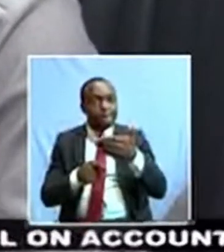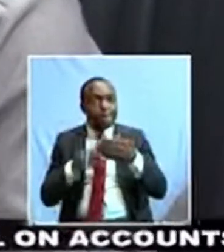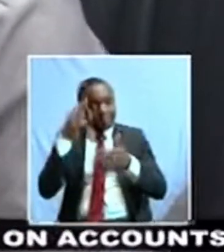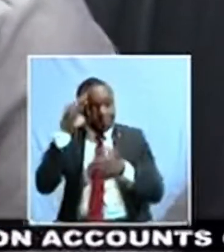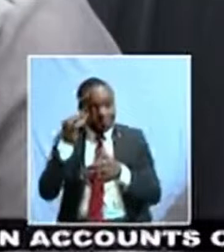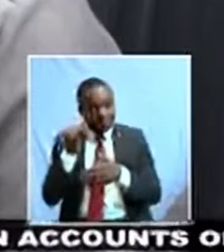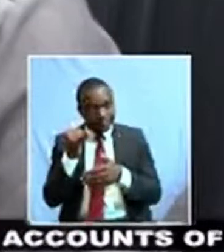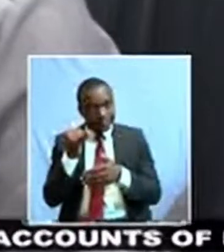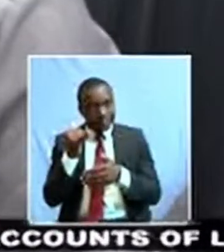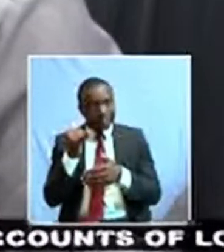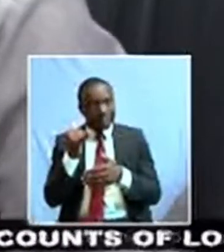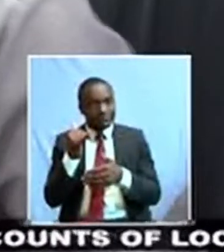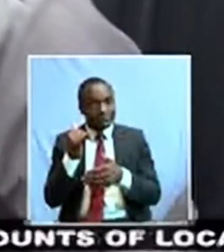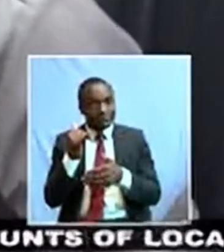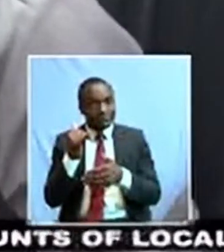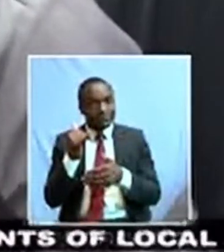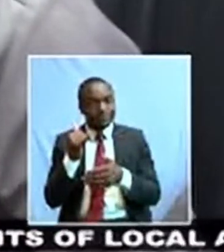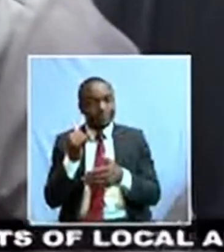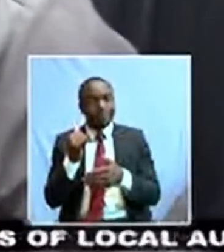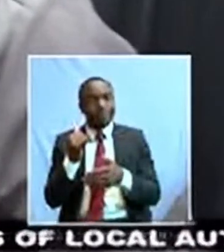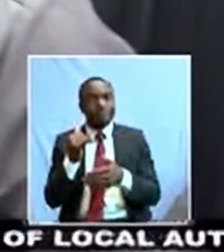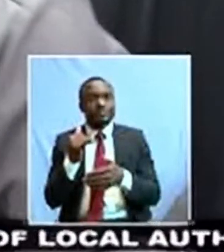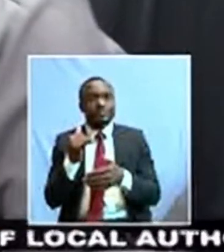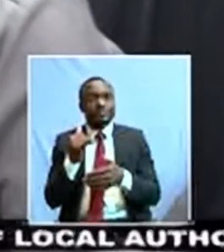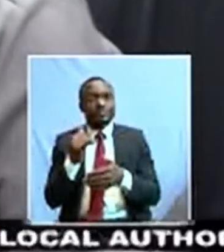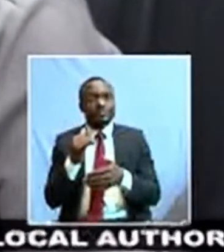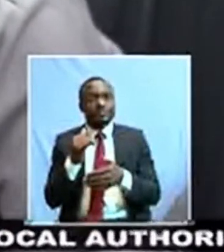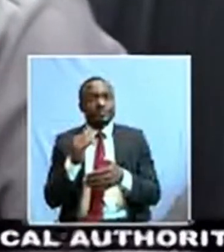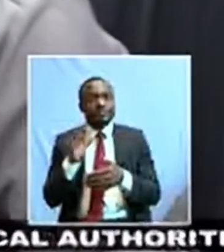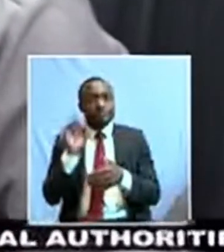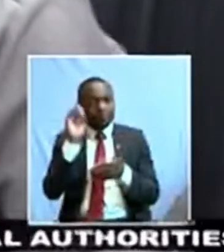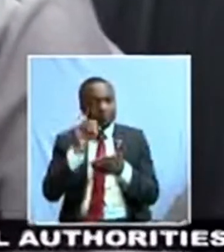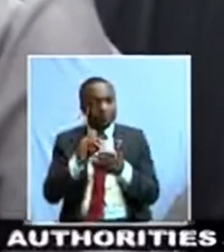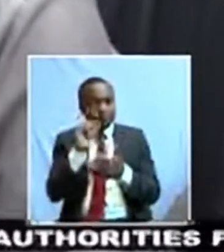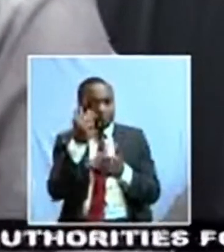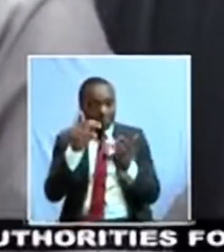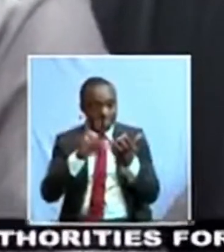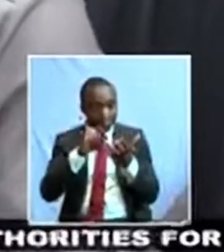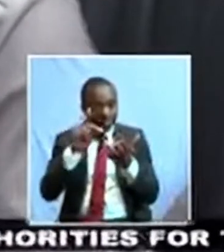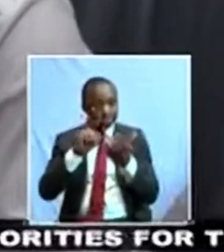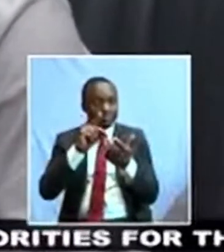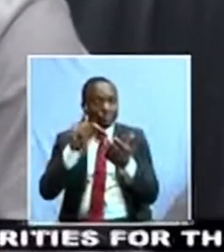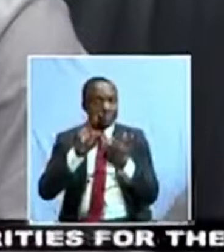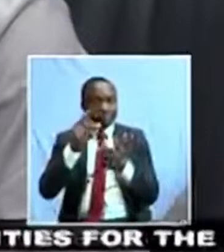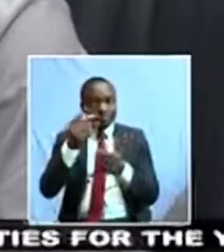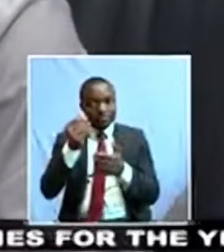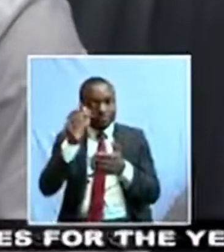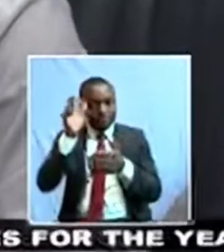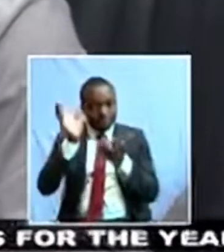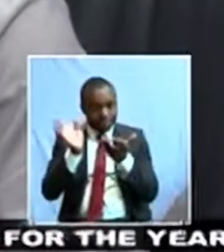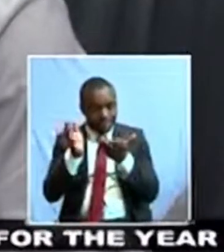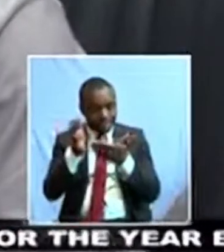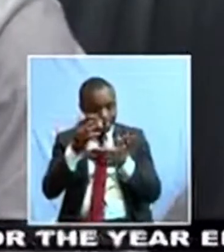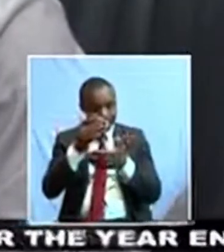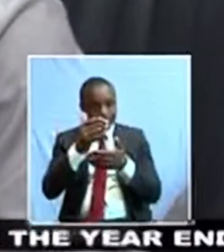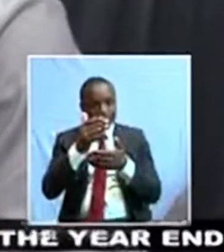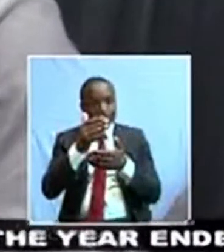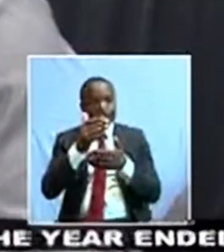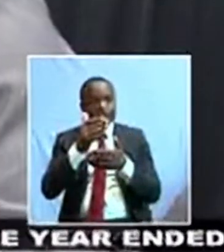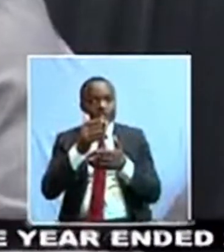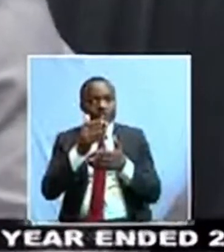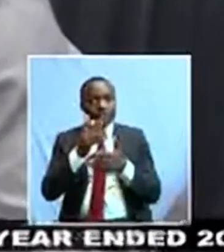Why do you set the first priority as in fees collection, other than